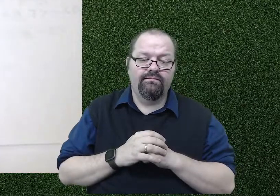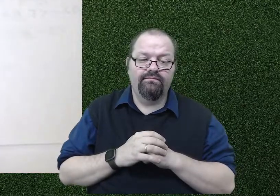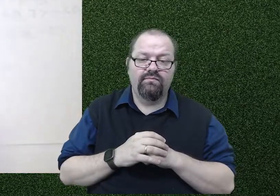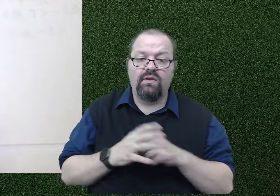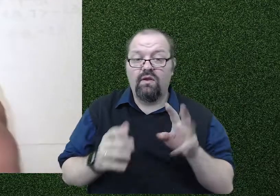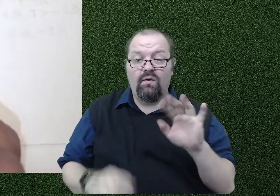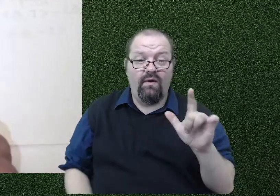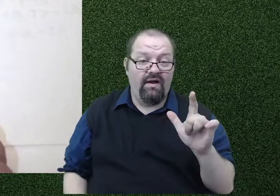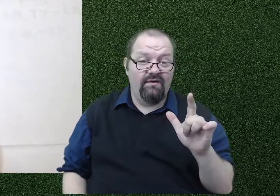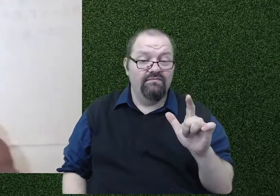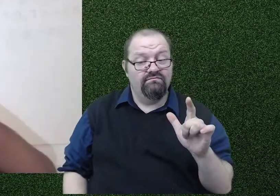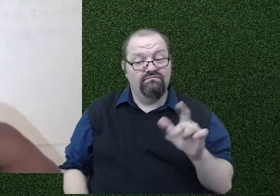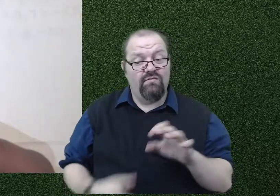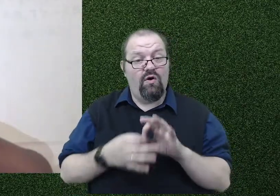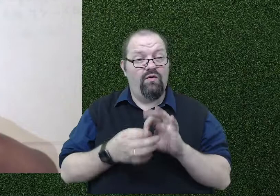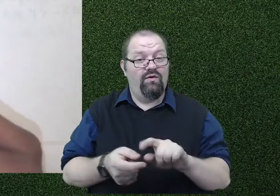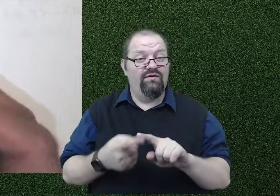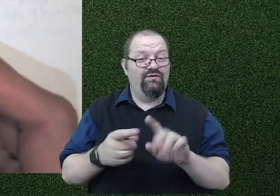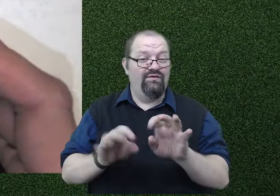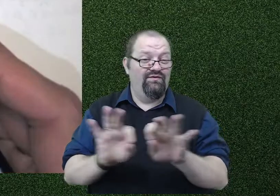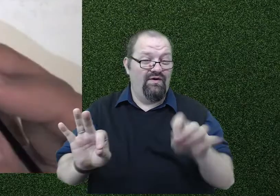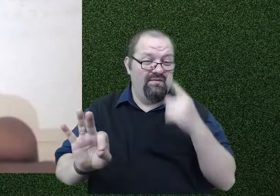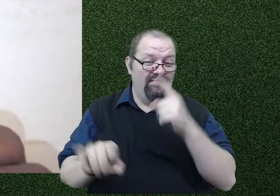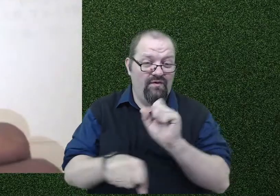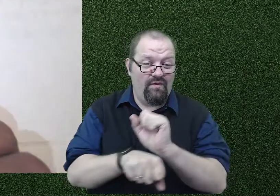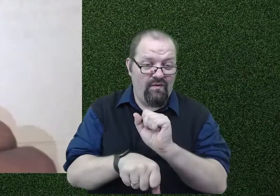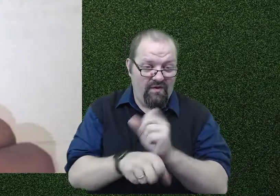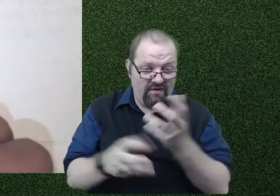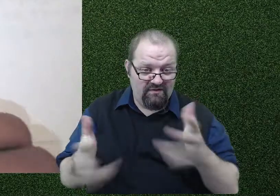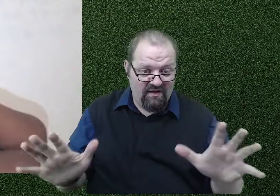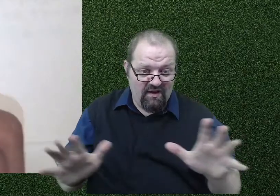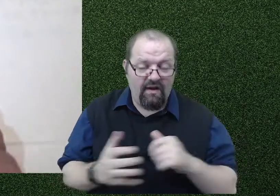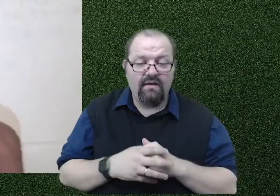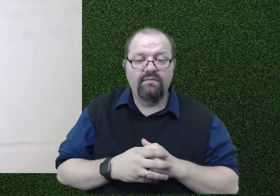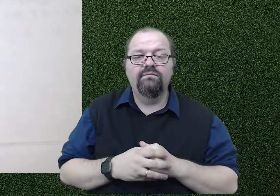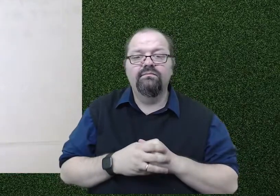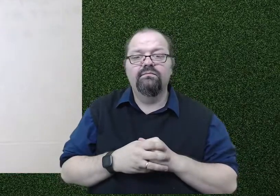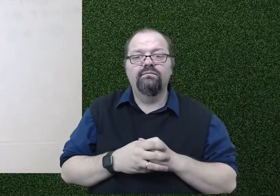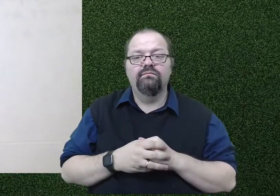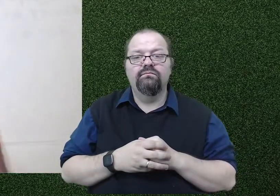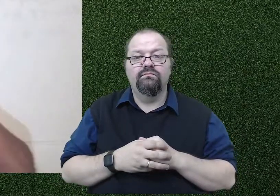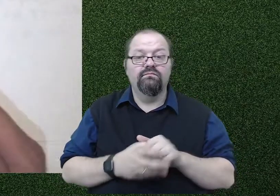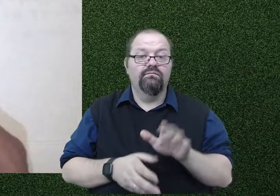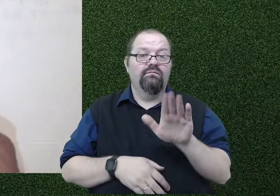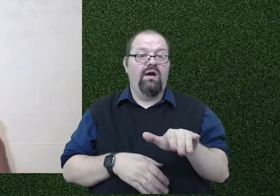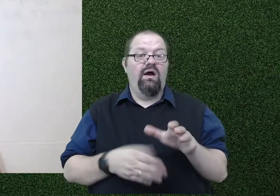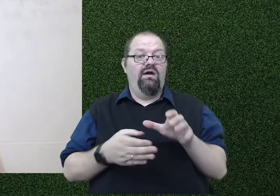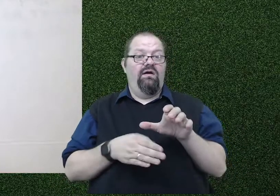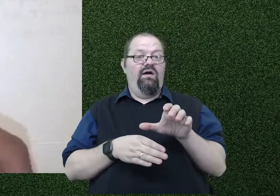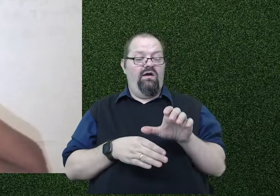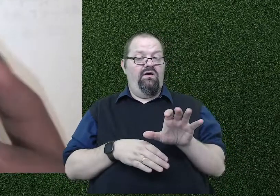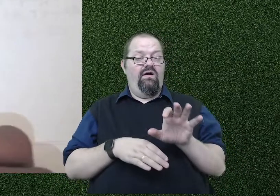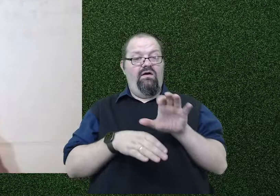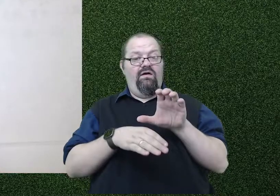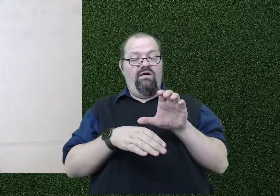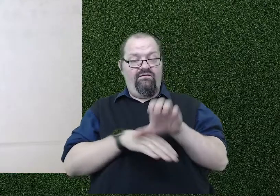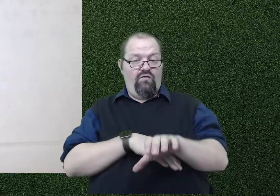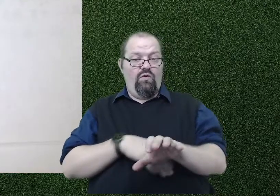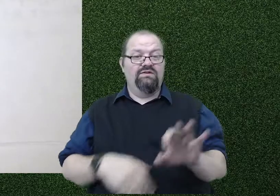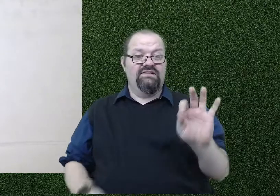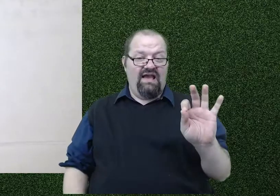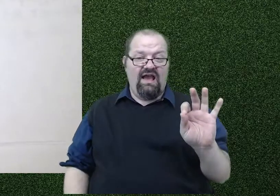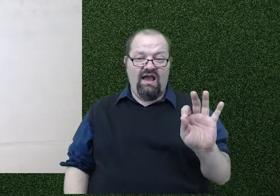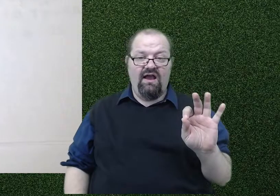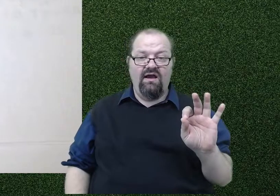Well, according to the formula for work, the work done by a force F and moving this object through a displacement